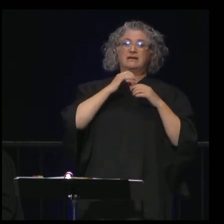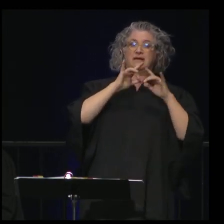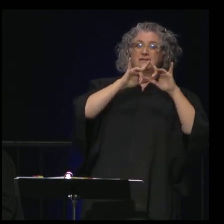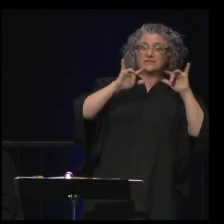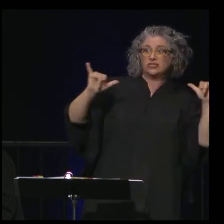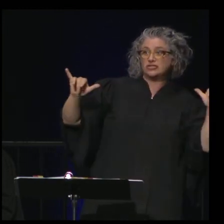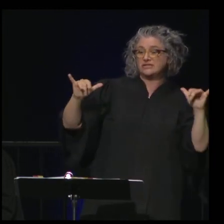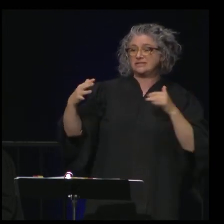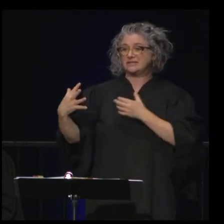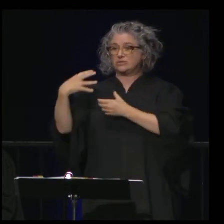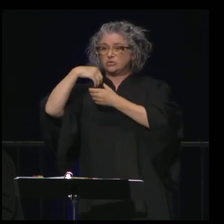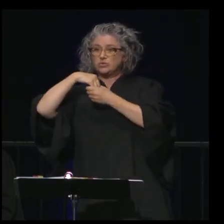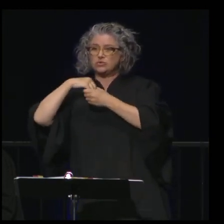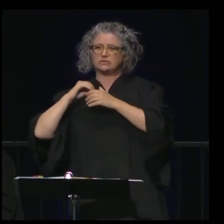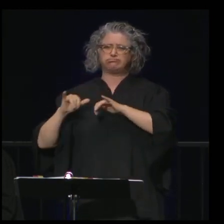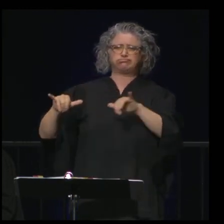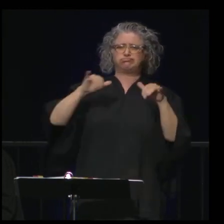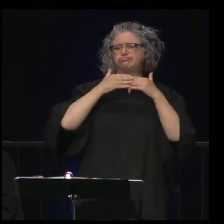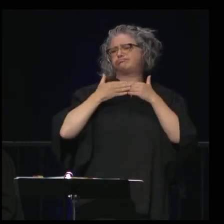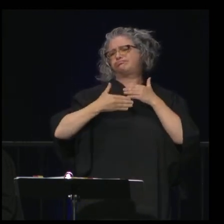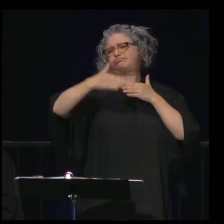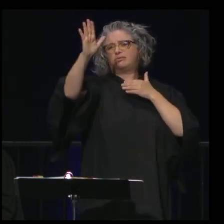you well.